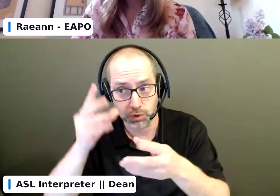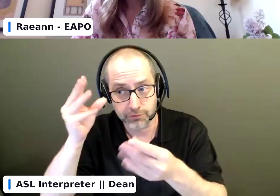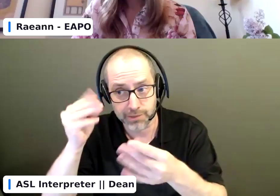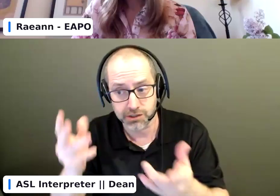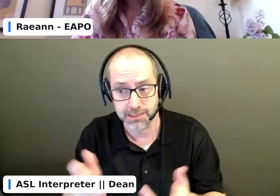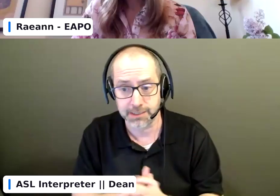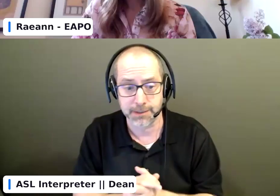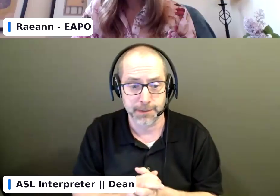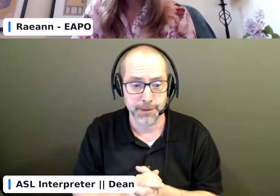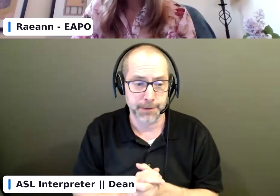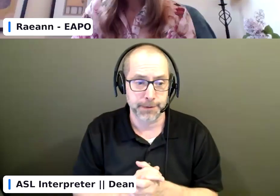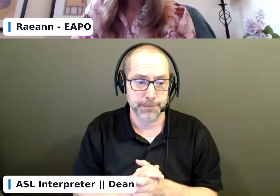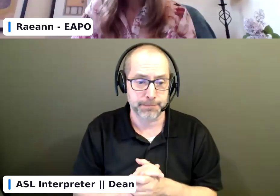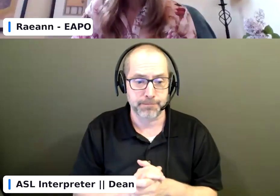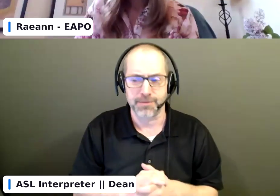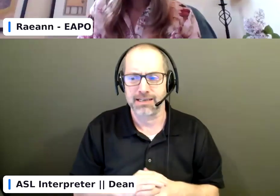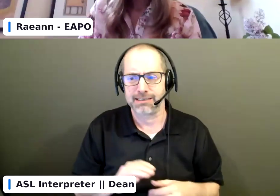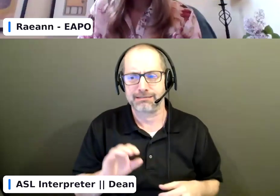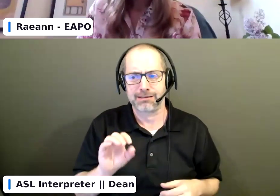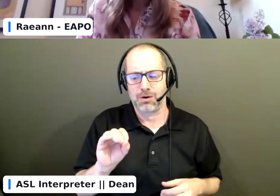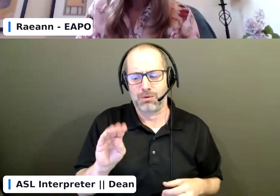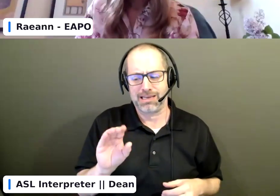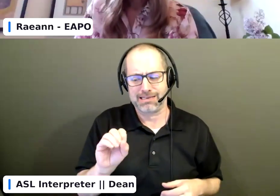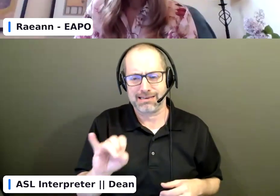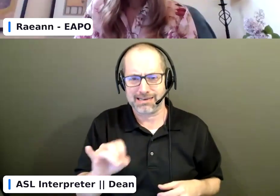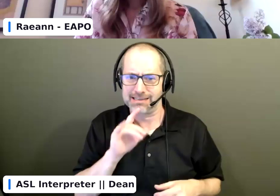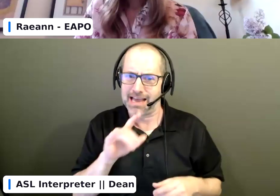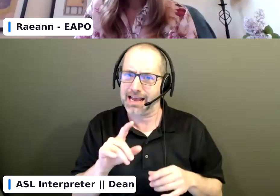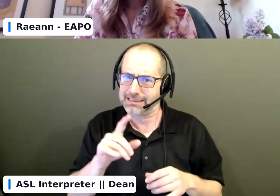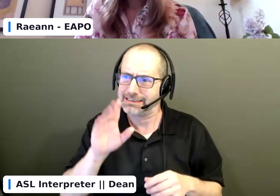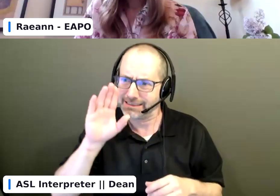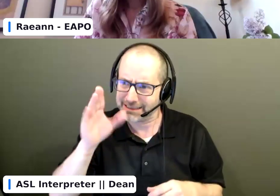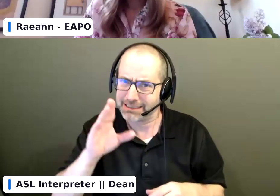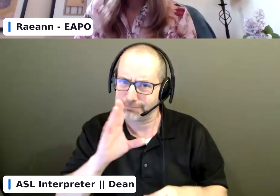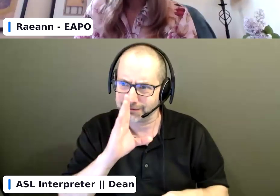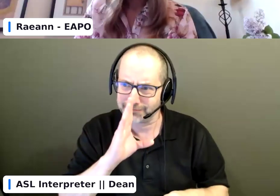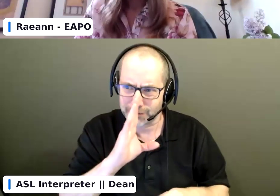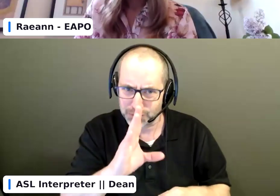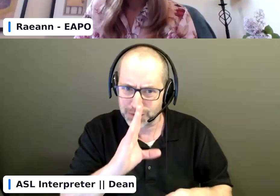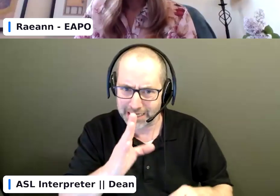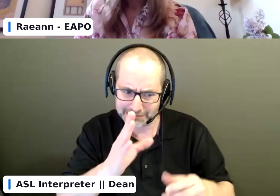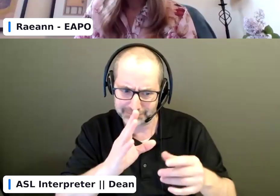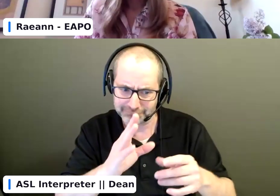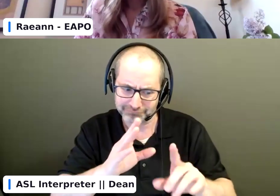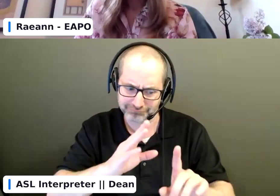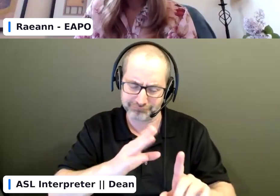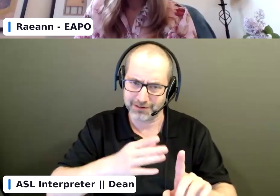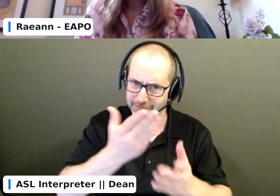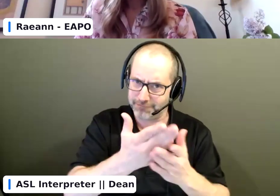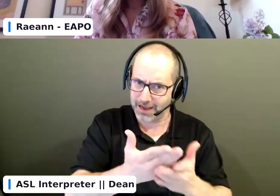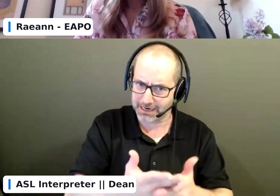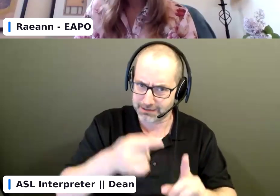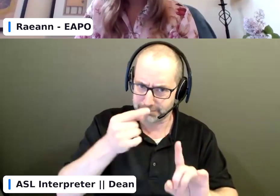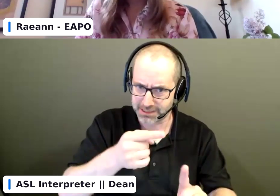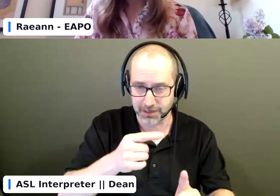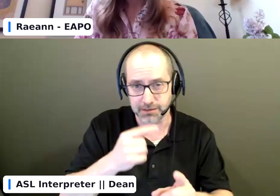This one sounds like it might be a very fact-specific situation that we would have to look at. But I mean, generally, we need all the parties that are relevant to the complaint to be complaining, I guess, is a general